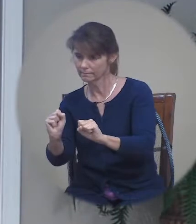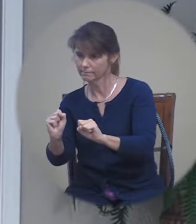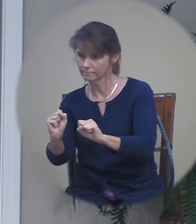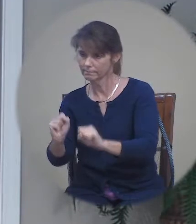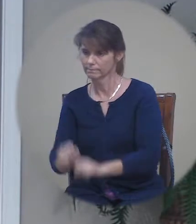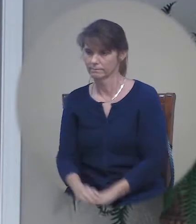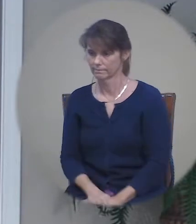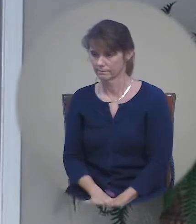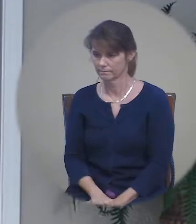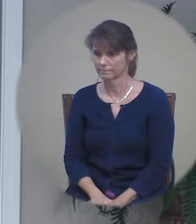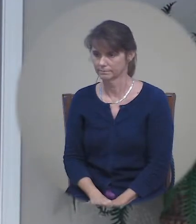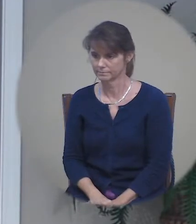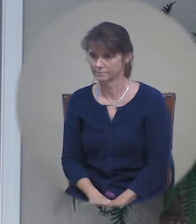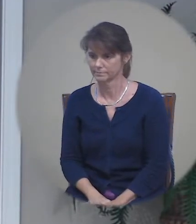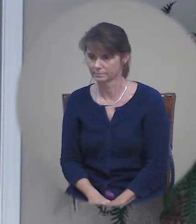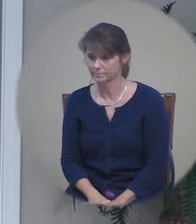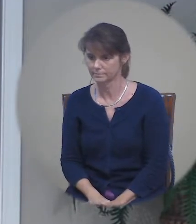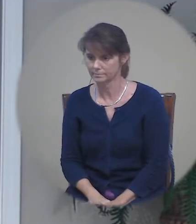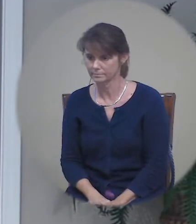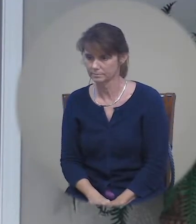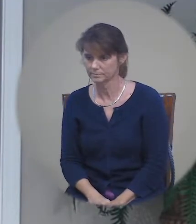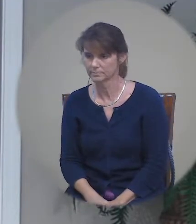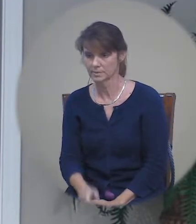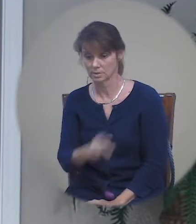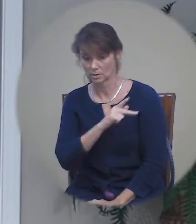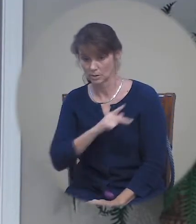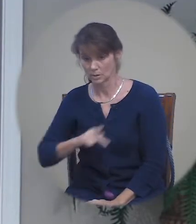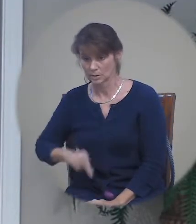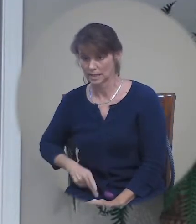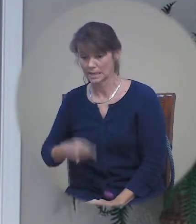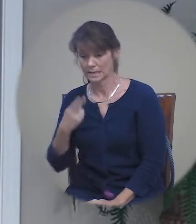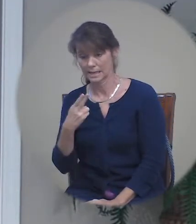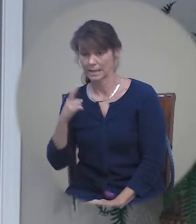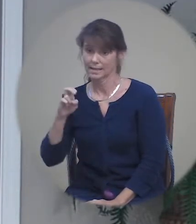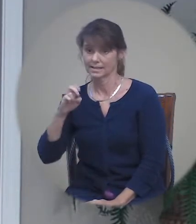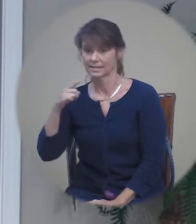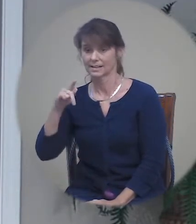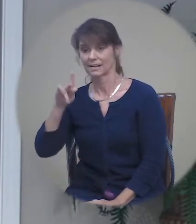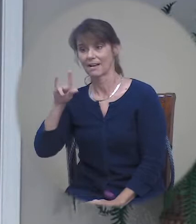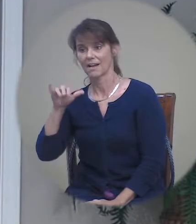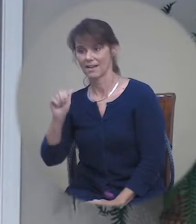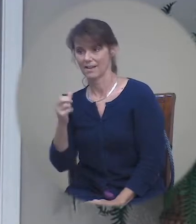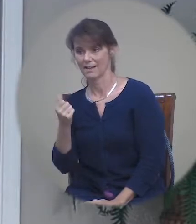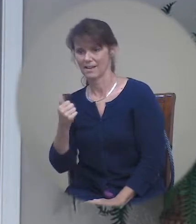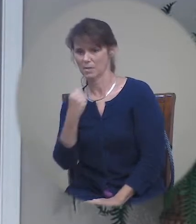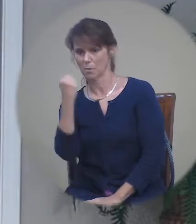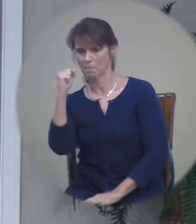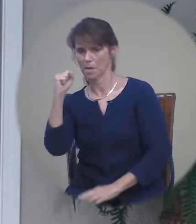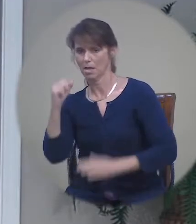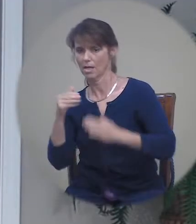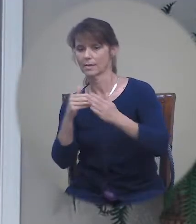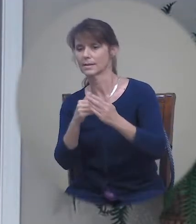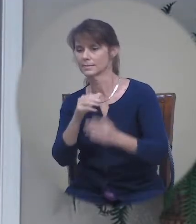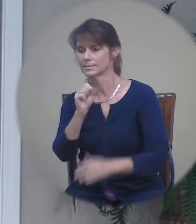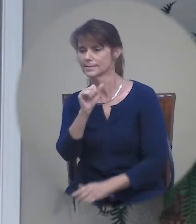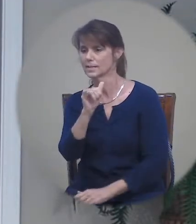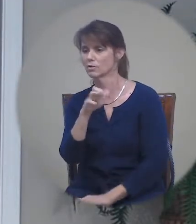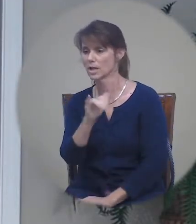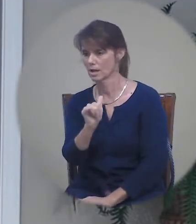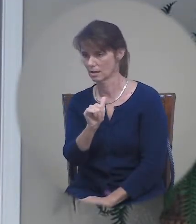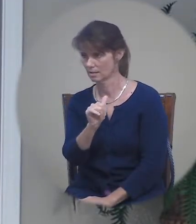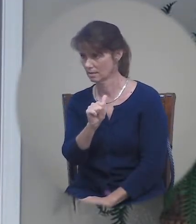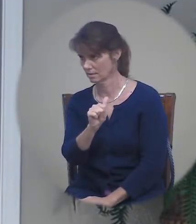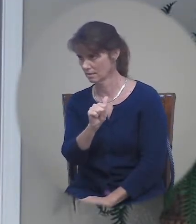was in rebellion to Assyria. And it seems like Assyria doesn't really take that seriously